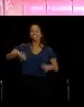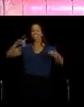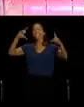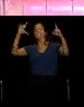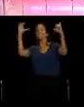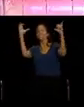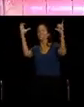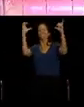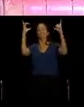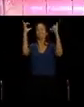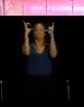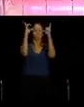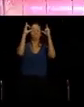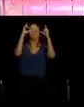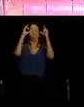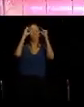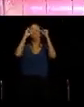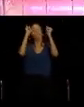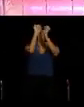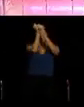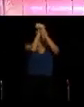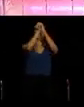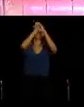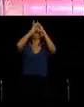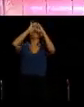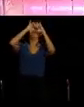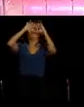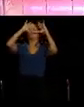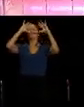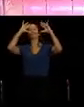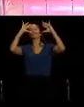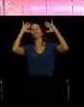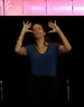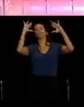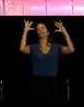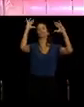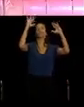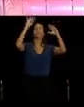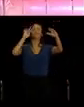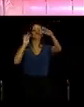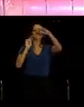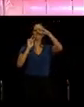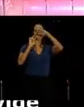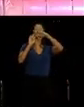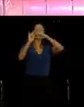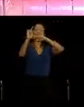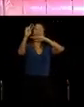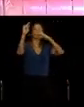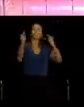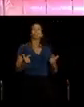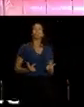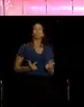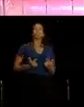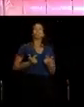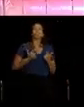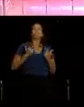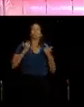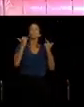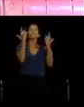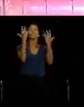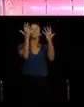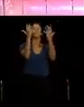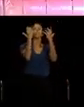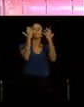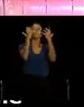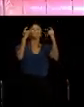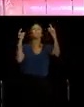I close my eyes and I can see a world that's waiting up for me that I